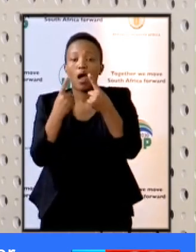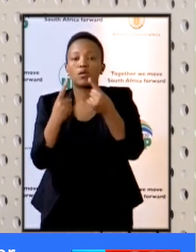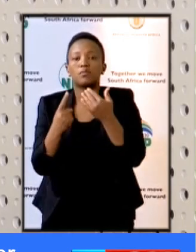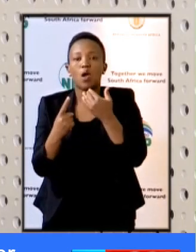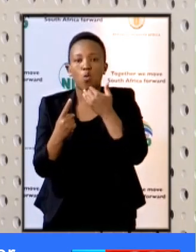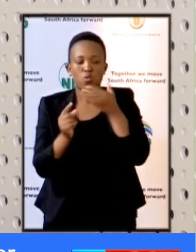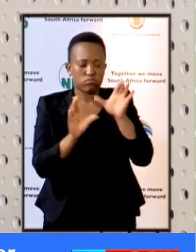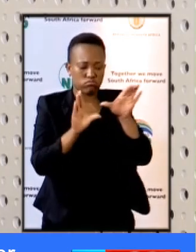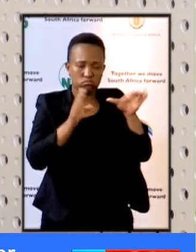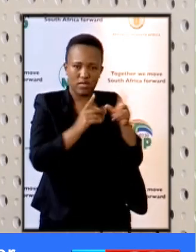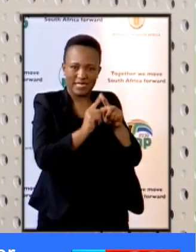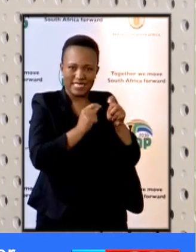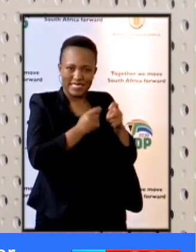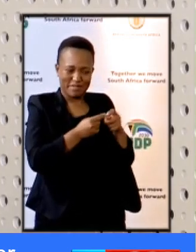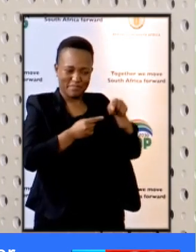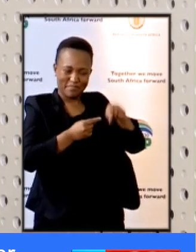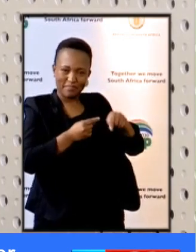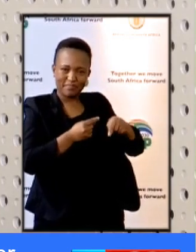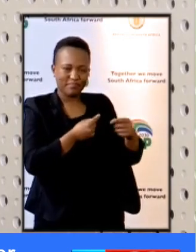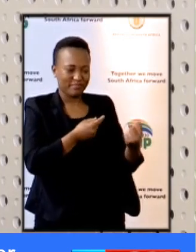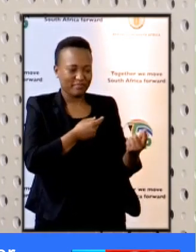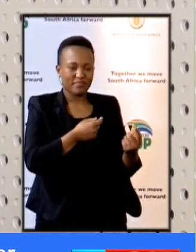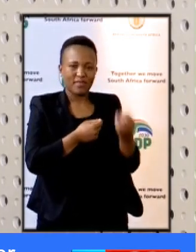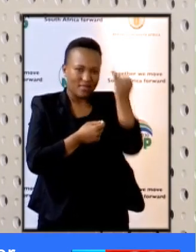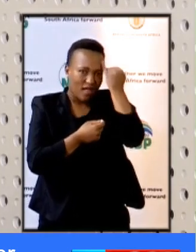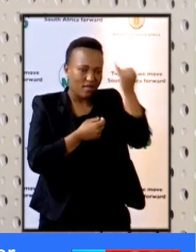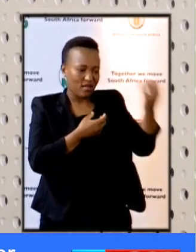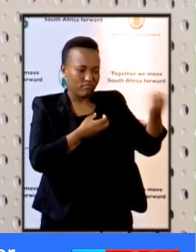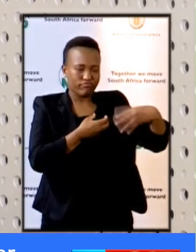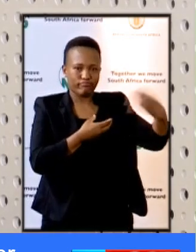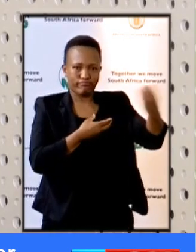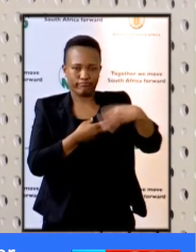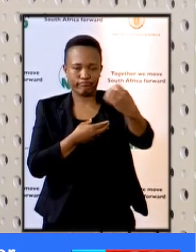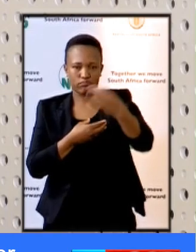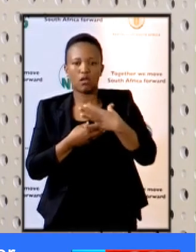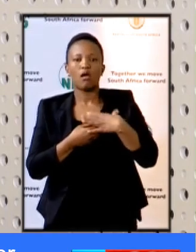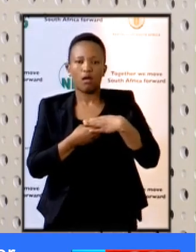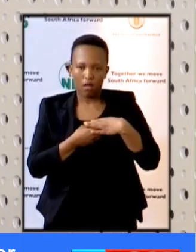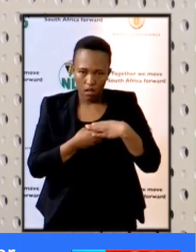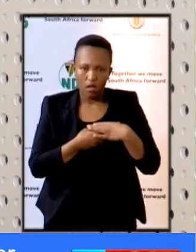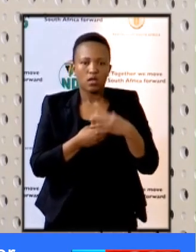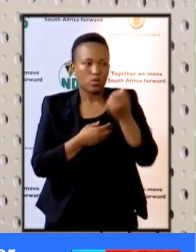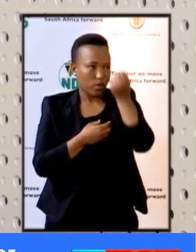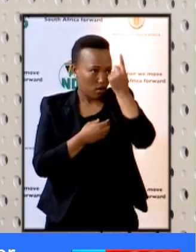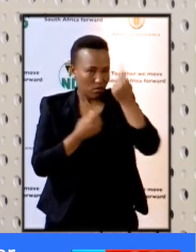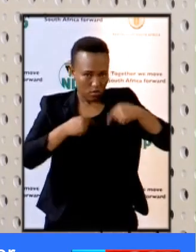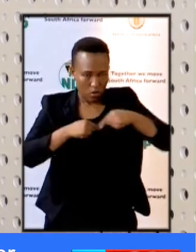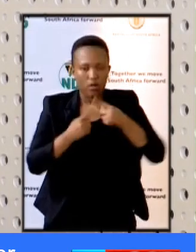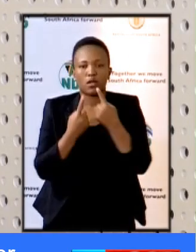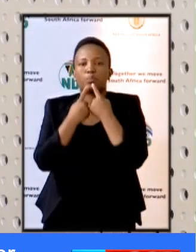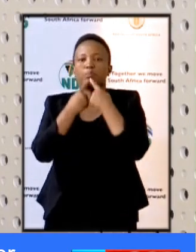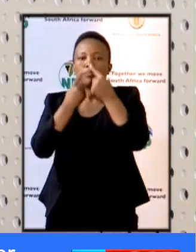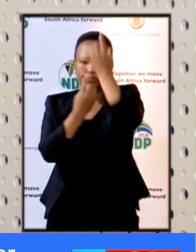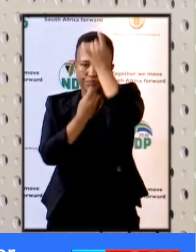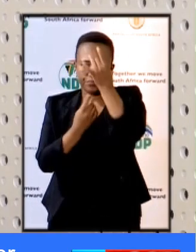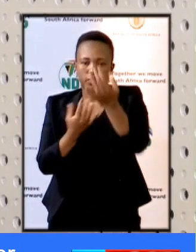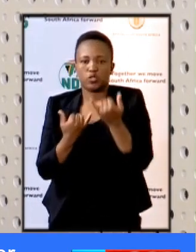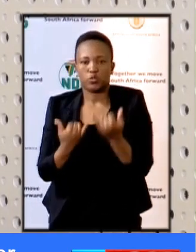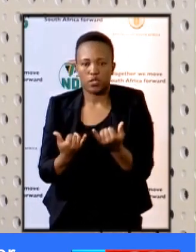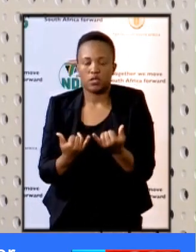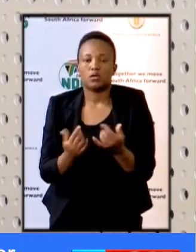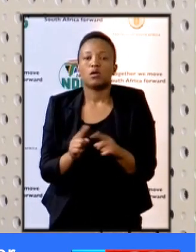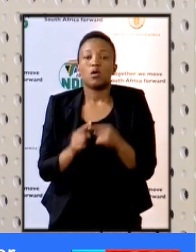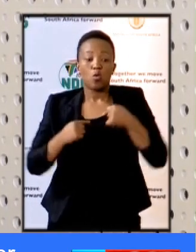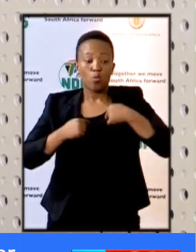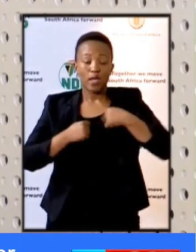guided by the understanding and the agreements that we have reached together. As a ministry and a department, will be